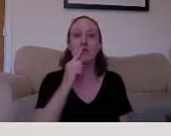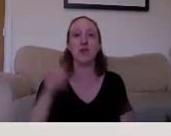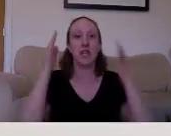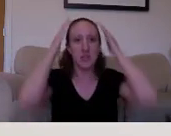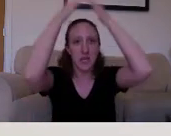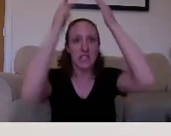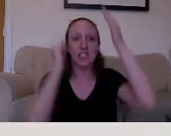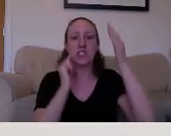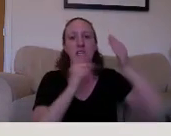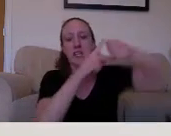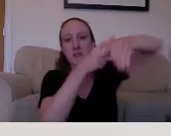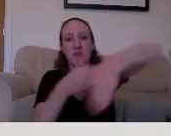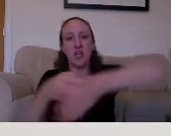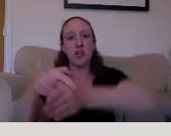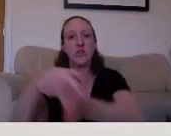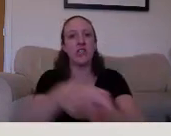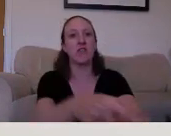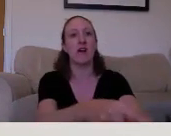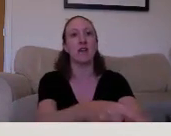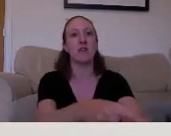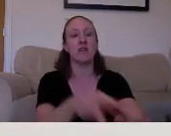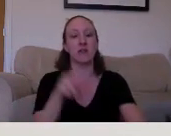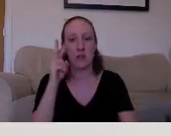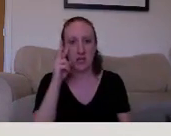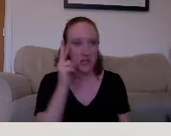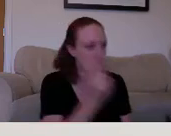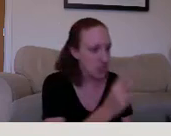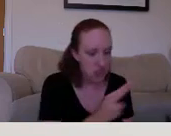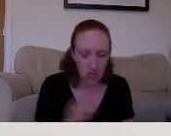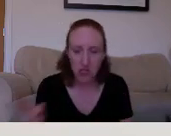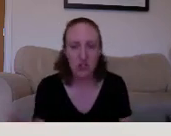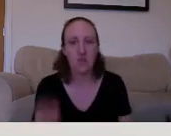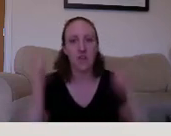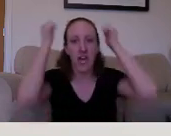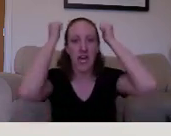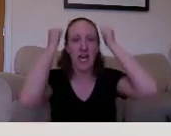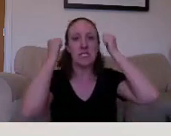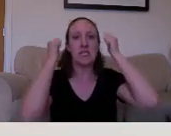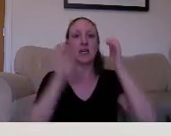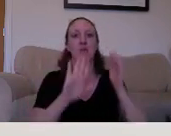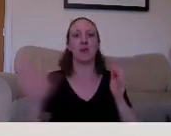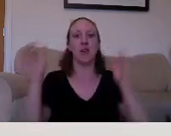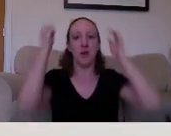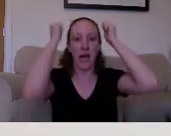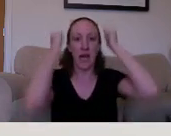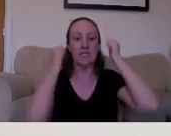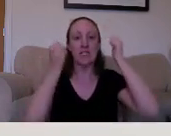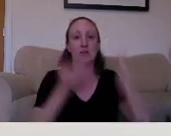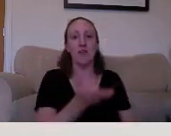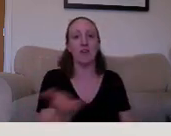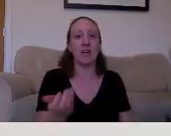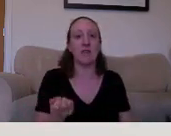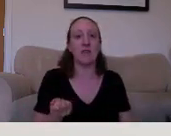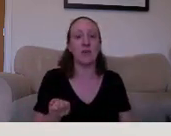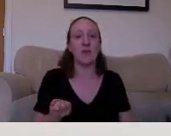Down, cried the witch, and they flew to the ground. They searched for the hat, but no hat could